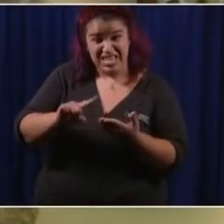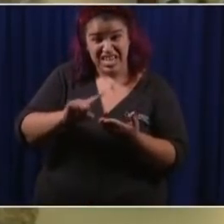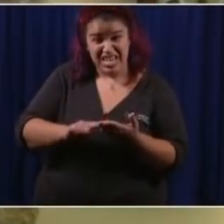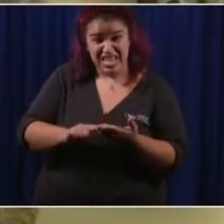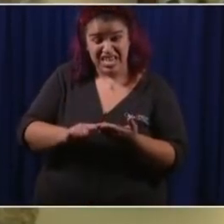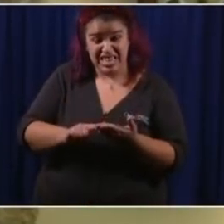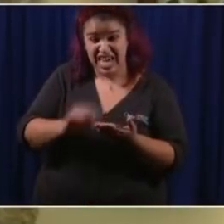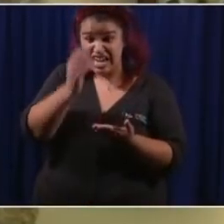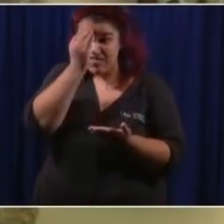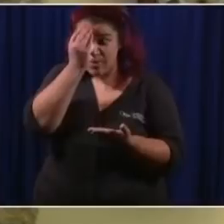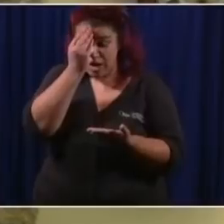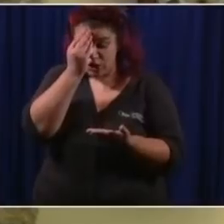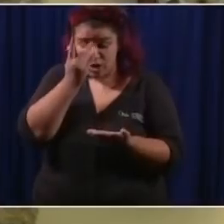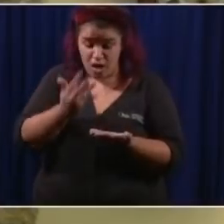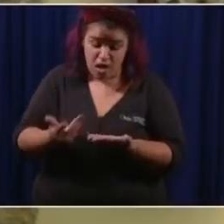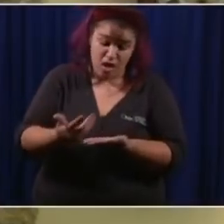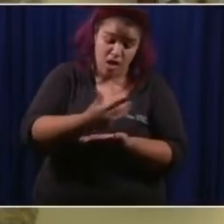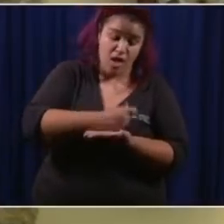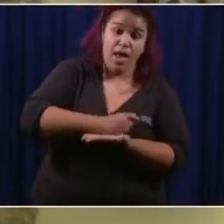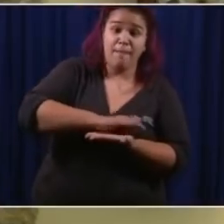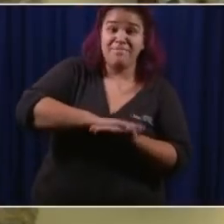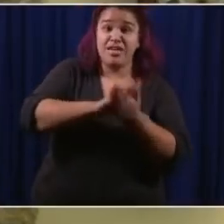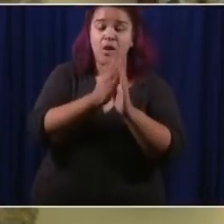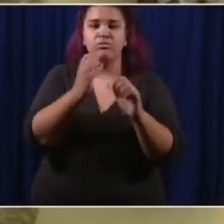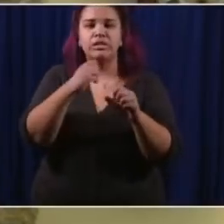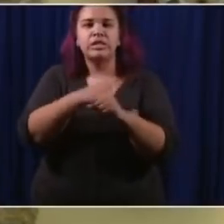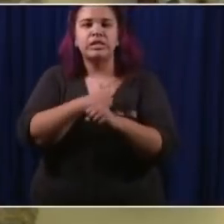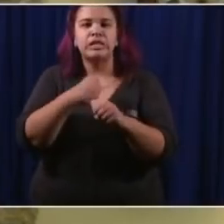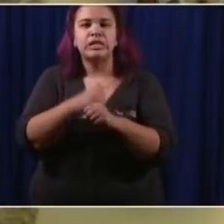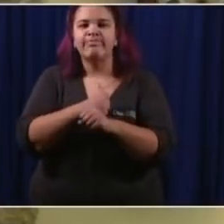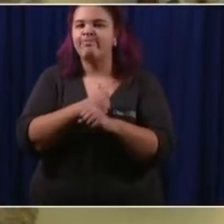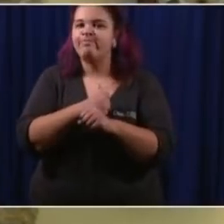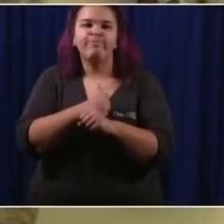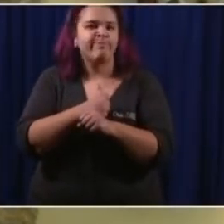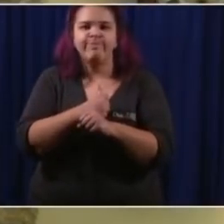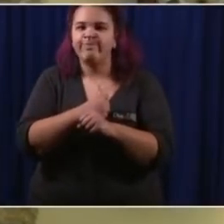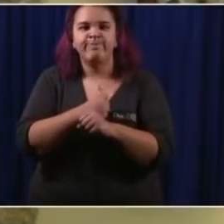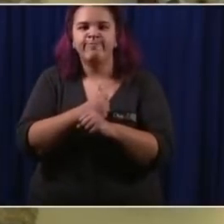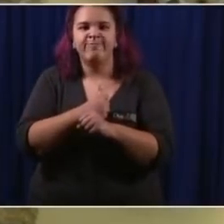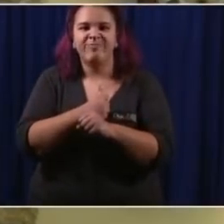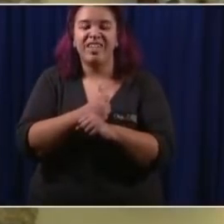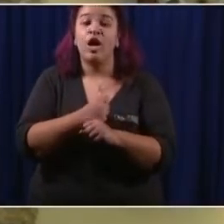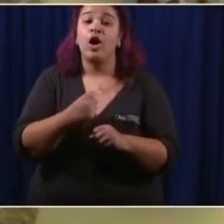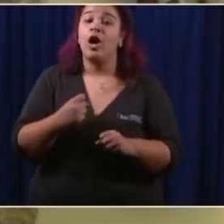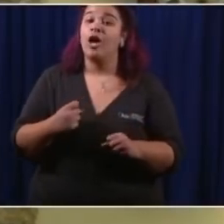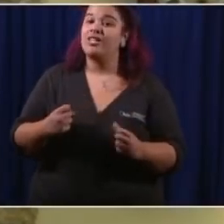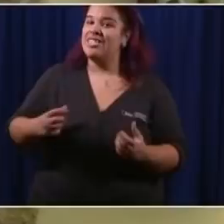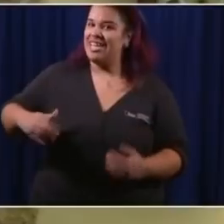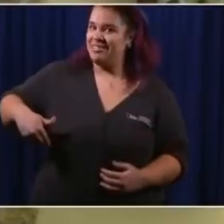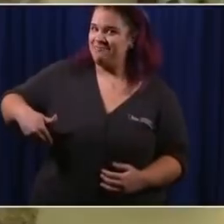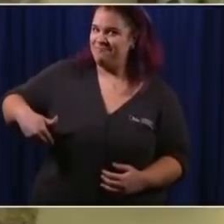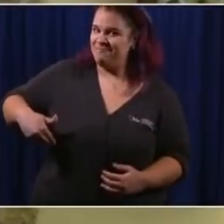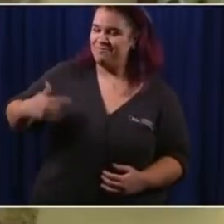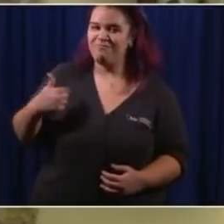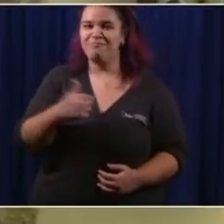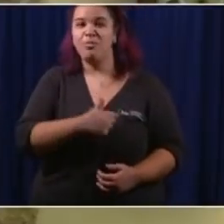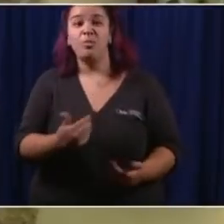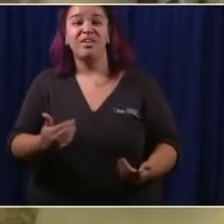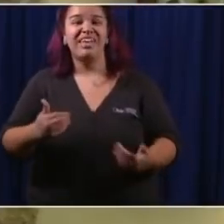statistics. We can take the tracing and turn it into anecdotal evidence, but turning it into